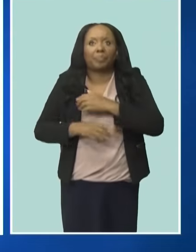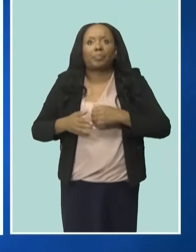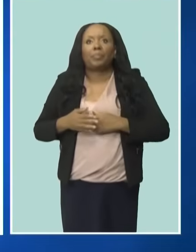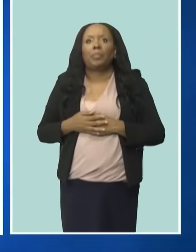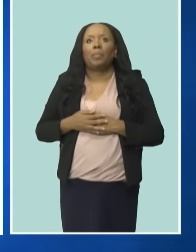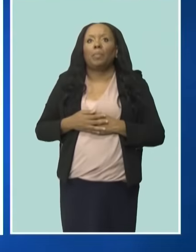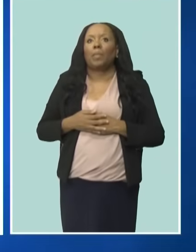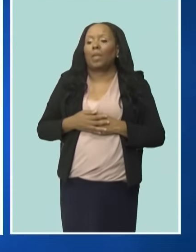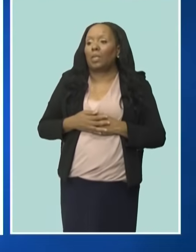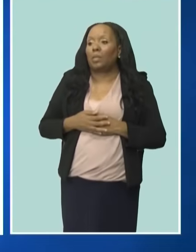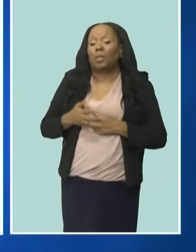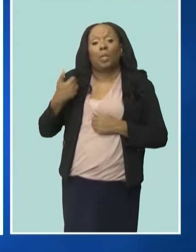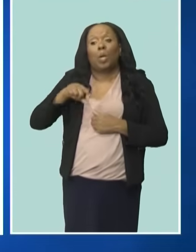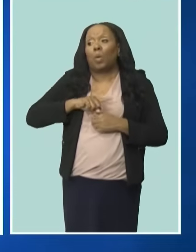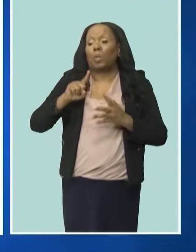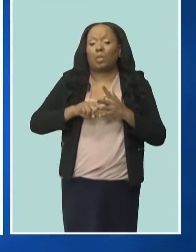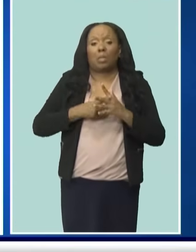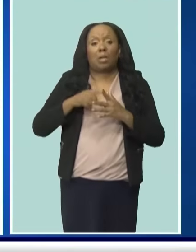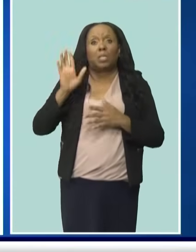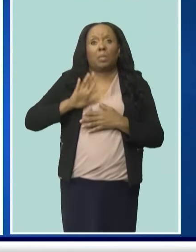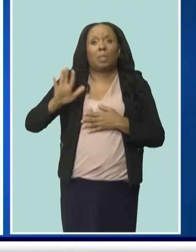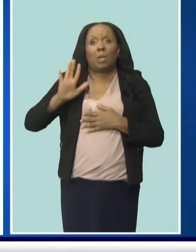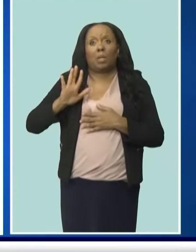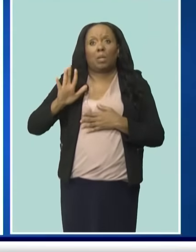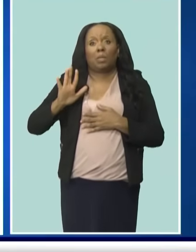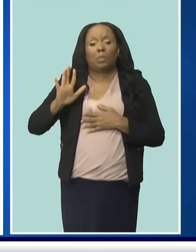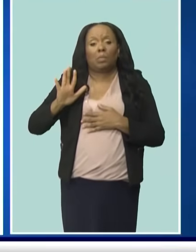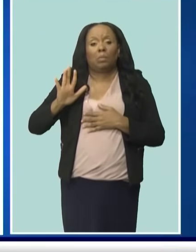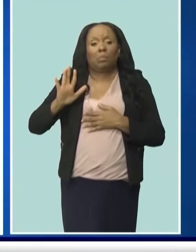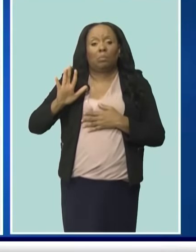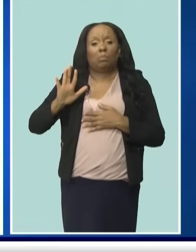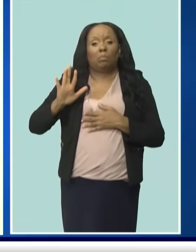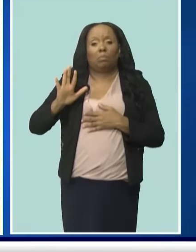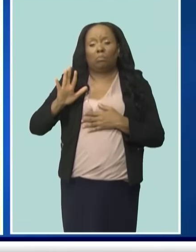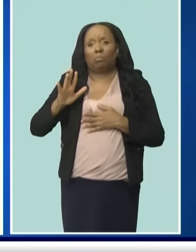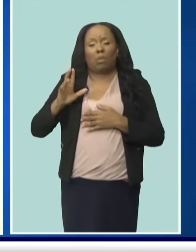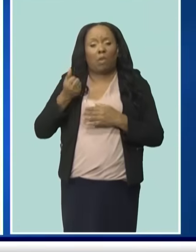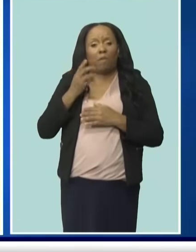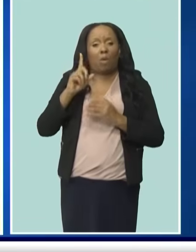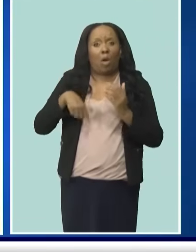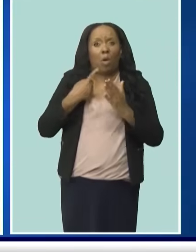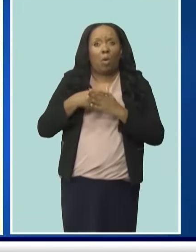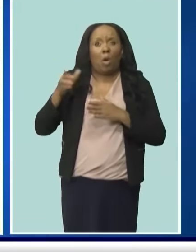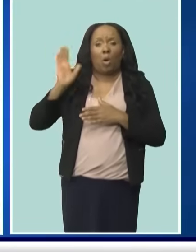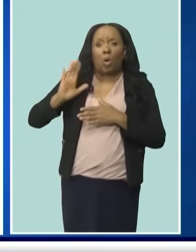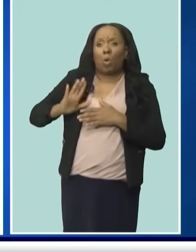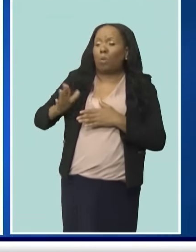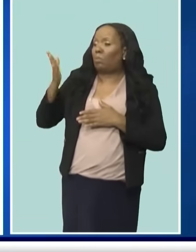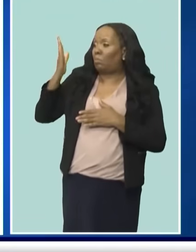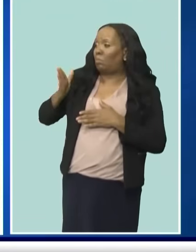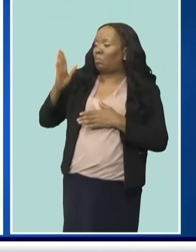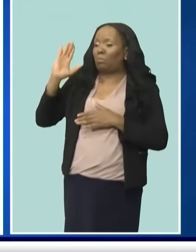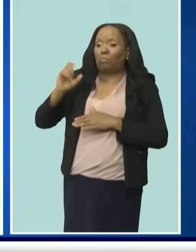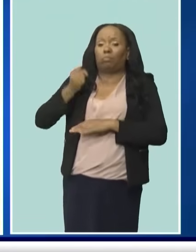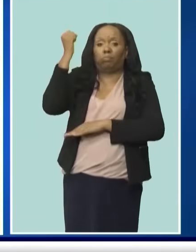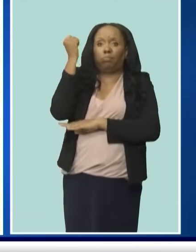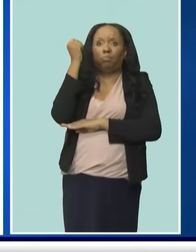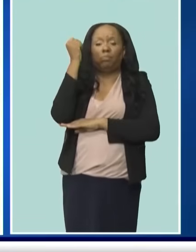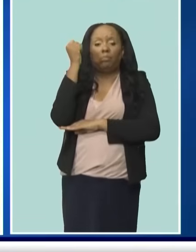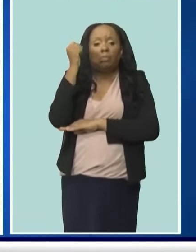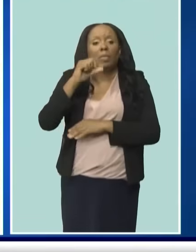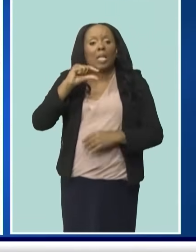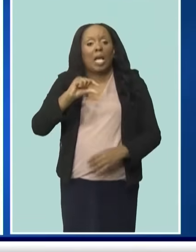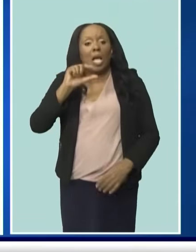and as you can see, we're nearly, I'd say about 70% done with the frame. So this is galvanized steel, which is coated in something called